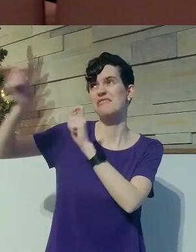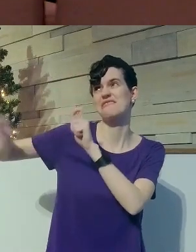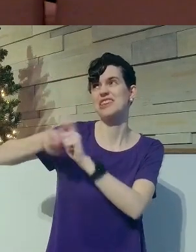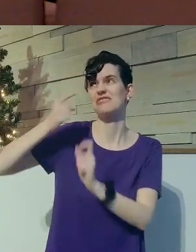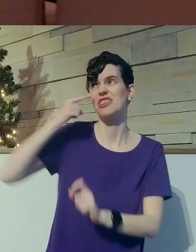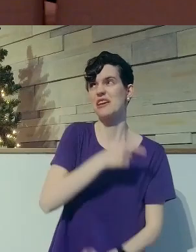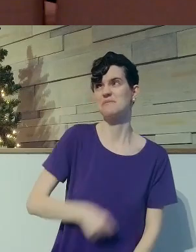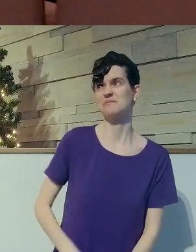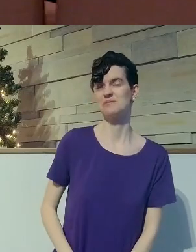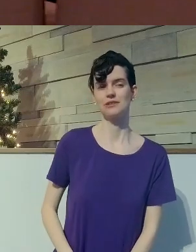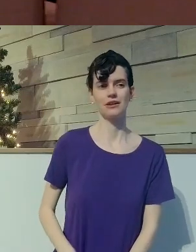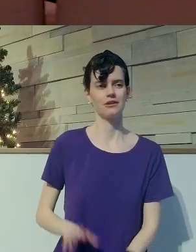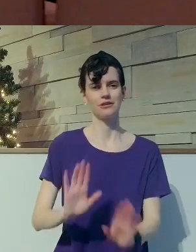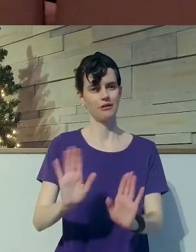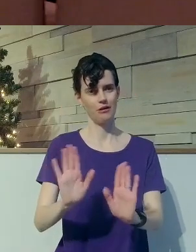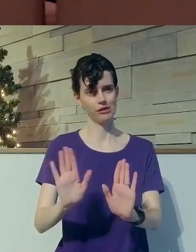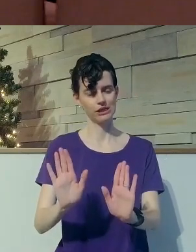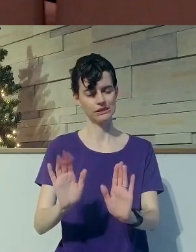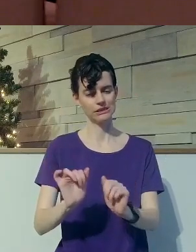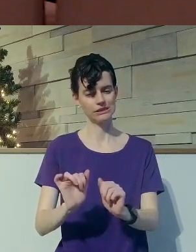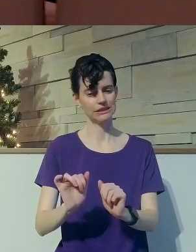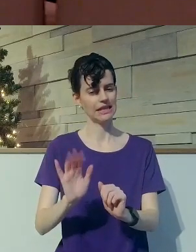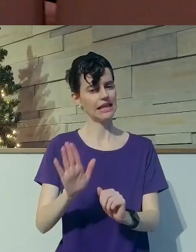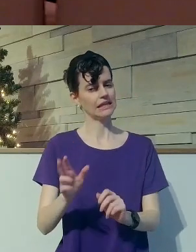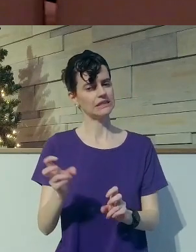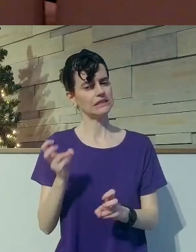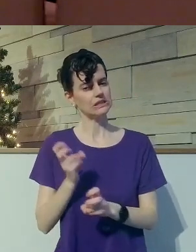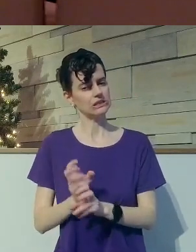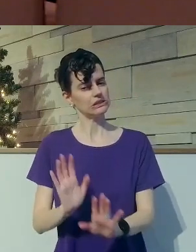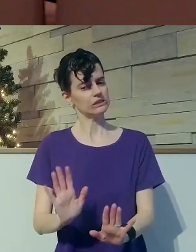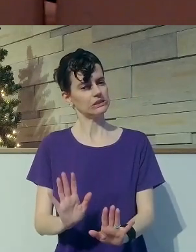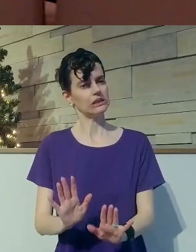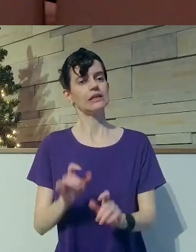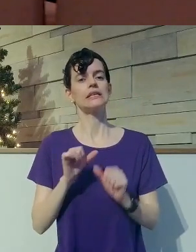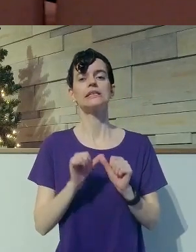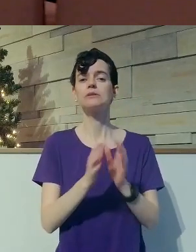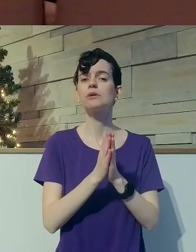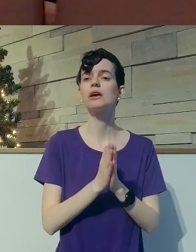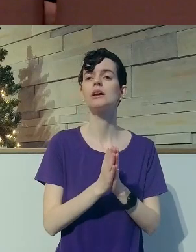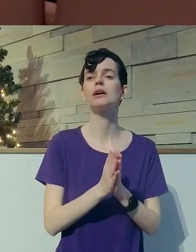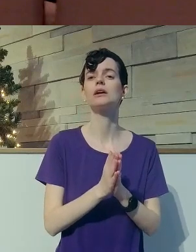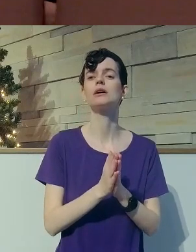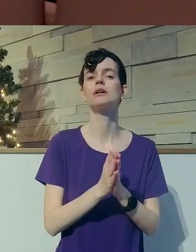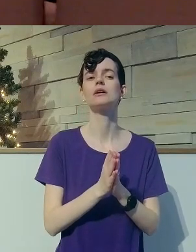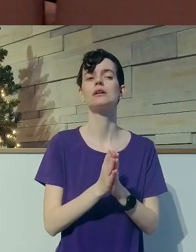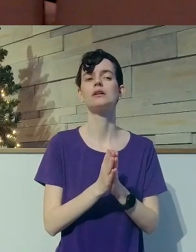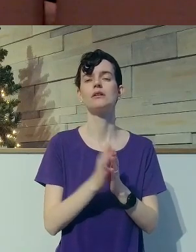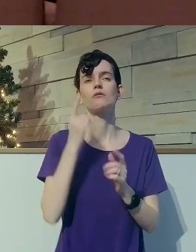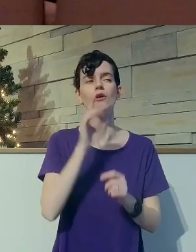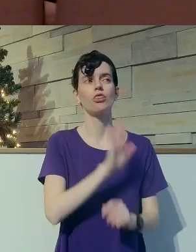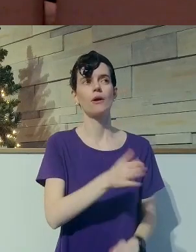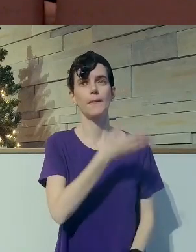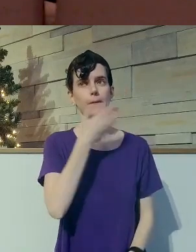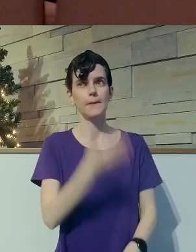good vengeance would be, all right? No. That's a little too harsh, okay? Keep praying. Let's get it for their betterment,